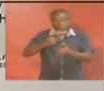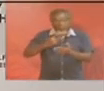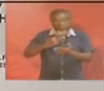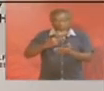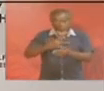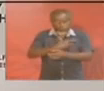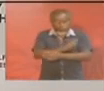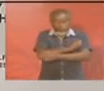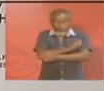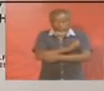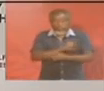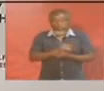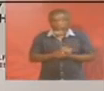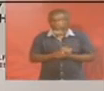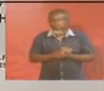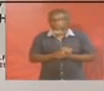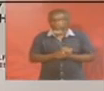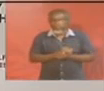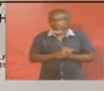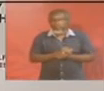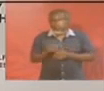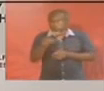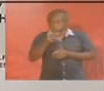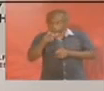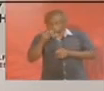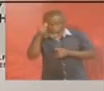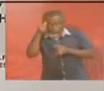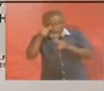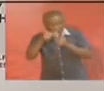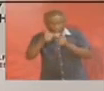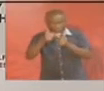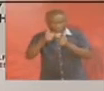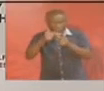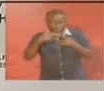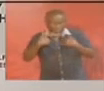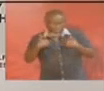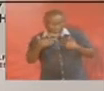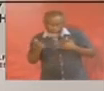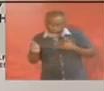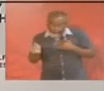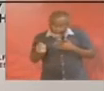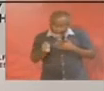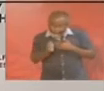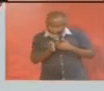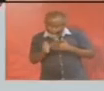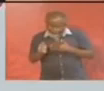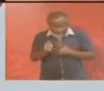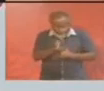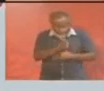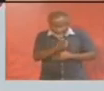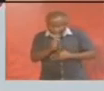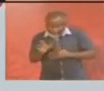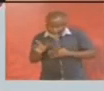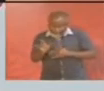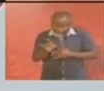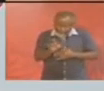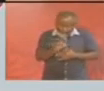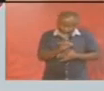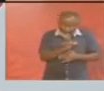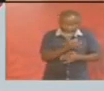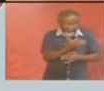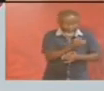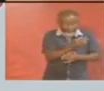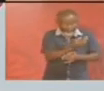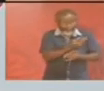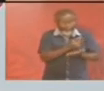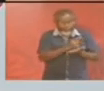I think what we have to understand, it's a range, 8 to 12 weeks. So don't only calculate it on 12 weeks alone.